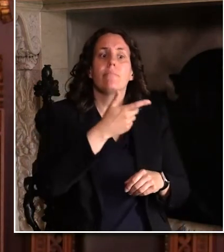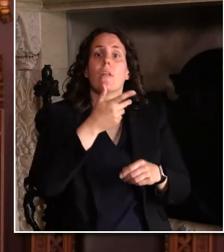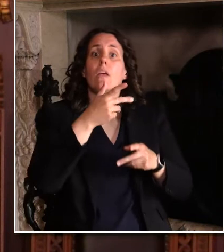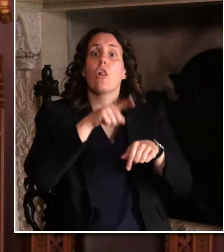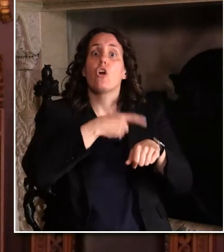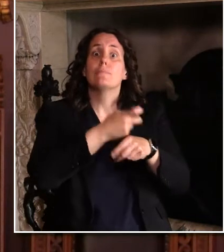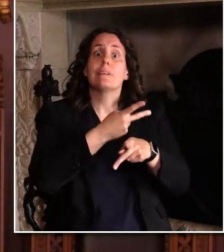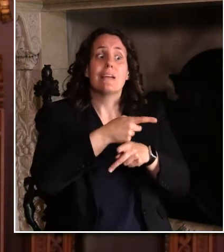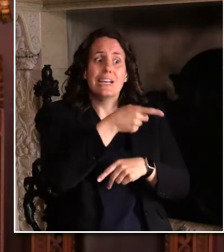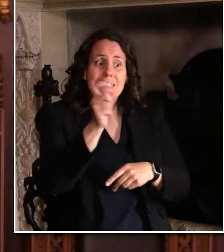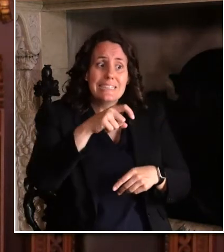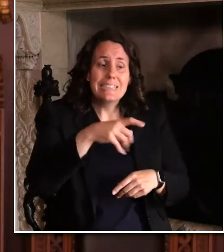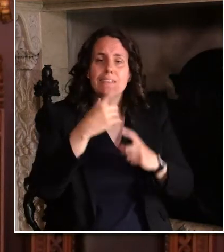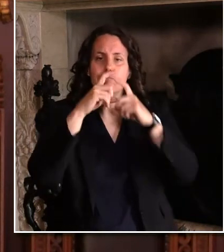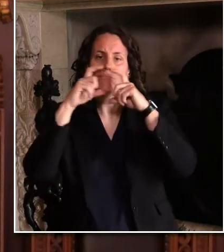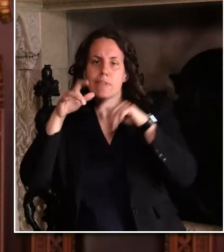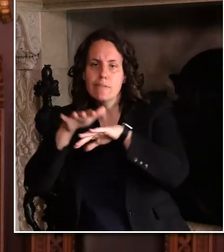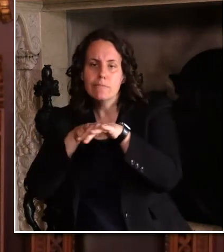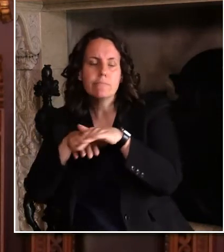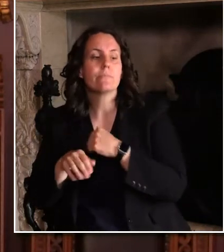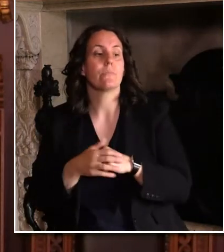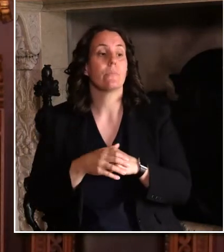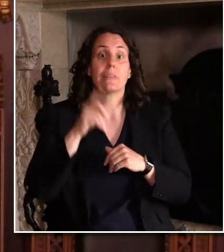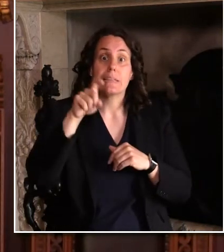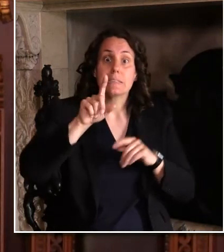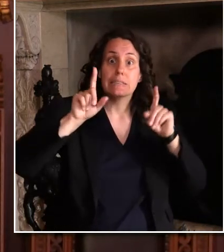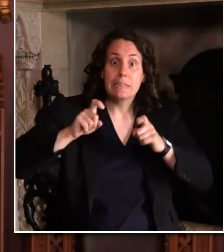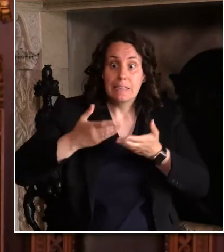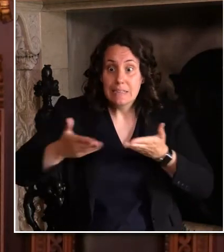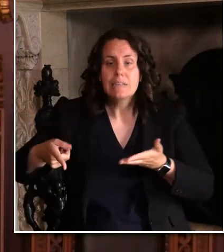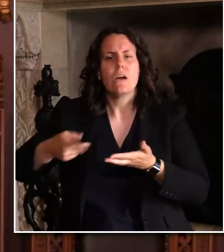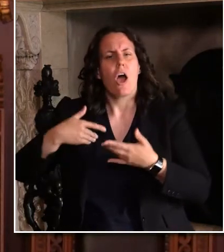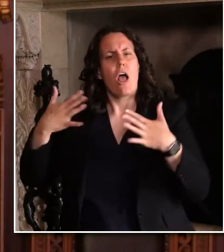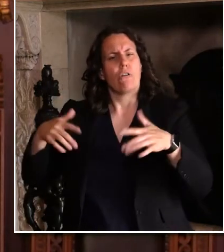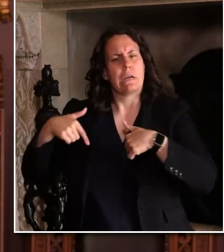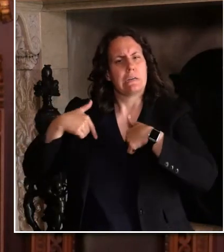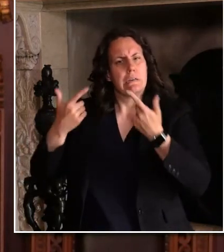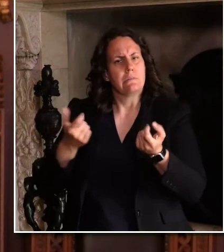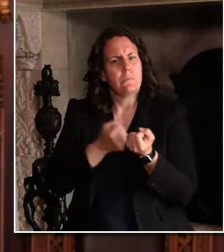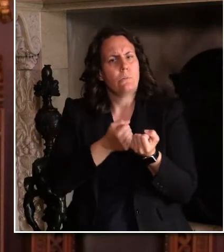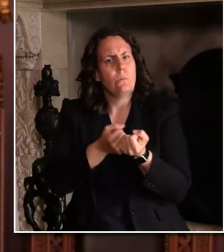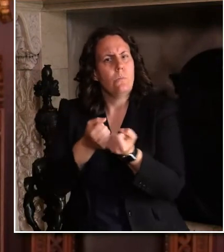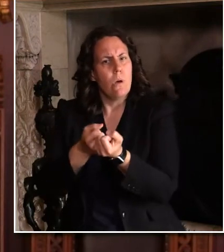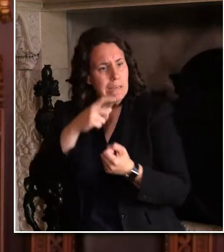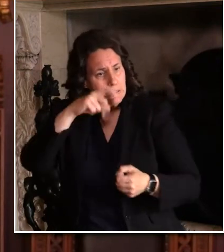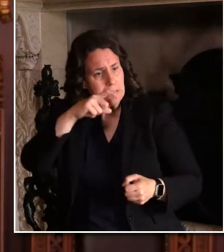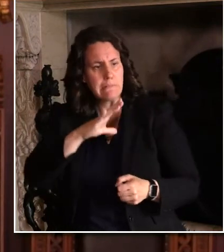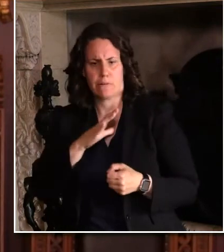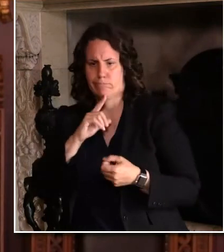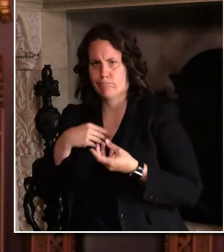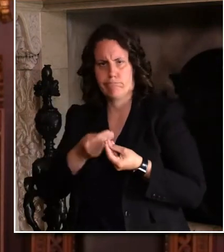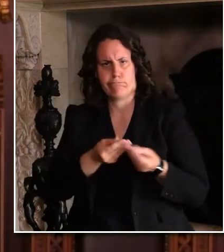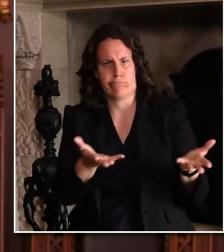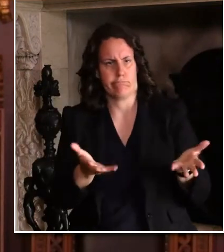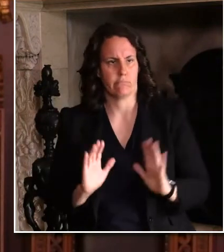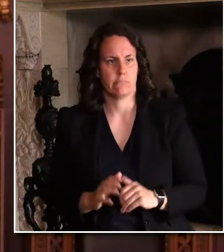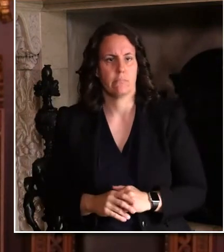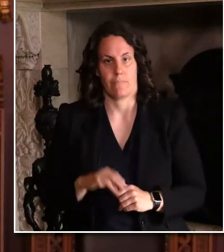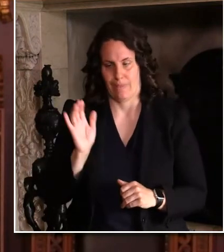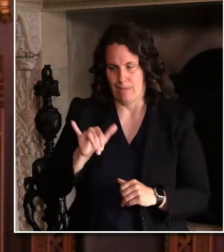testing materials, such as the ability to provide resources